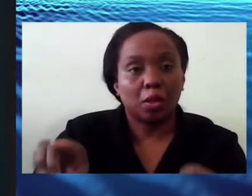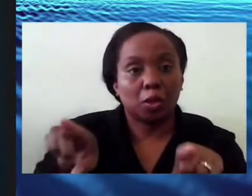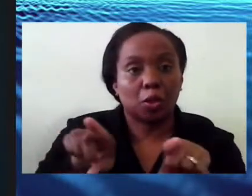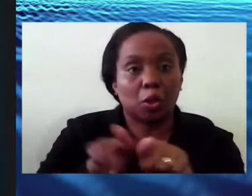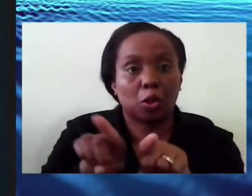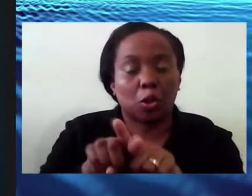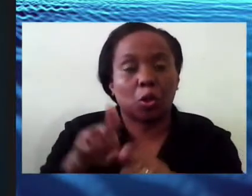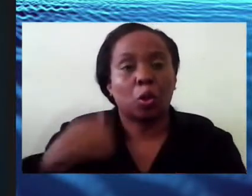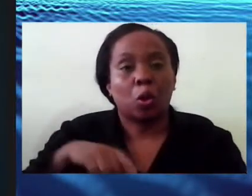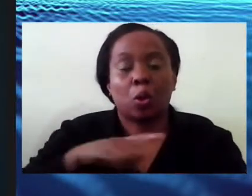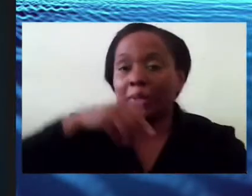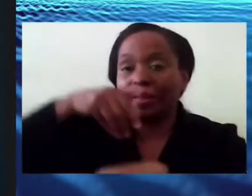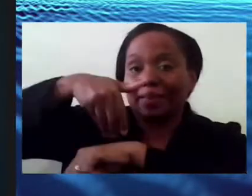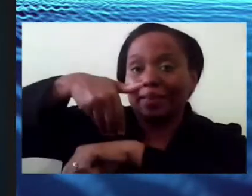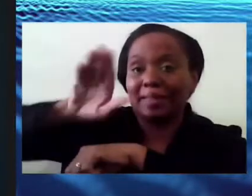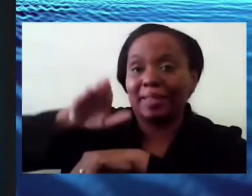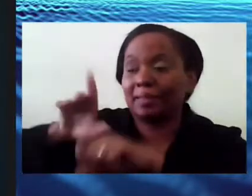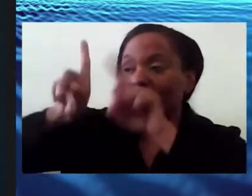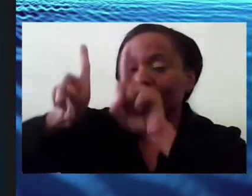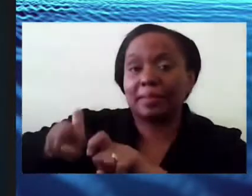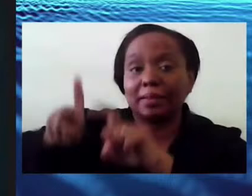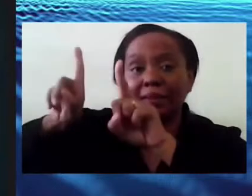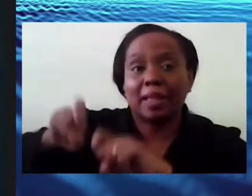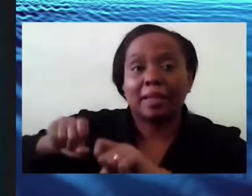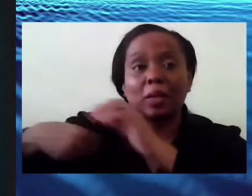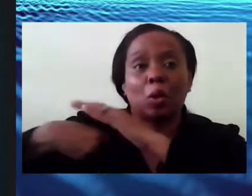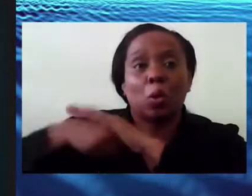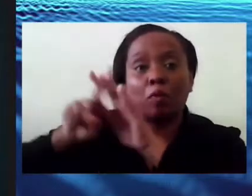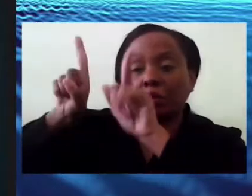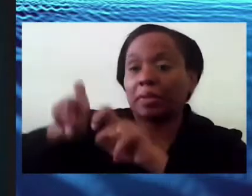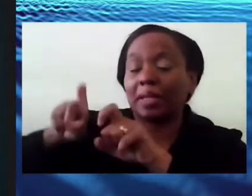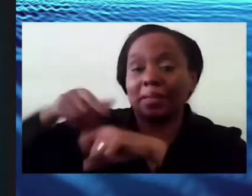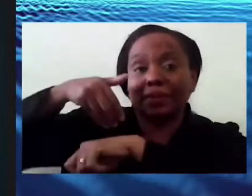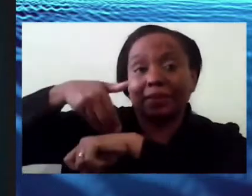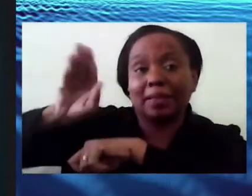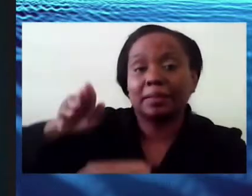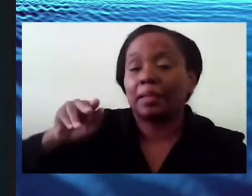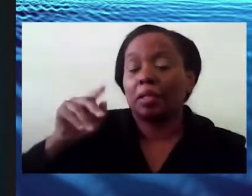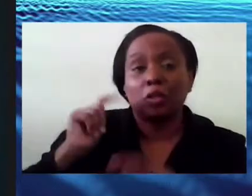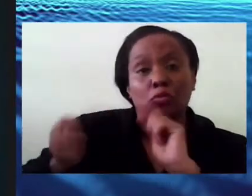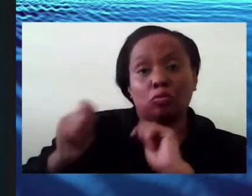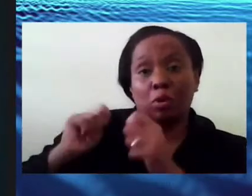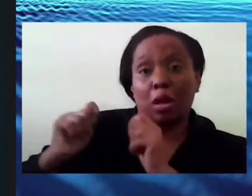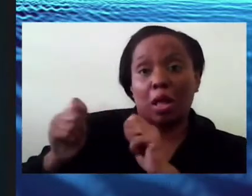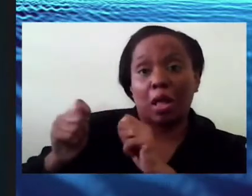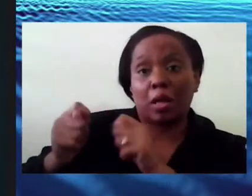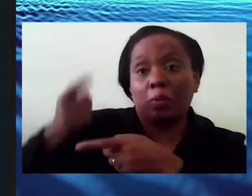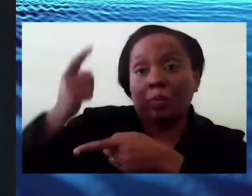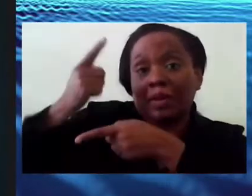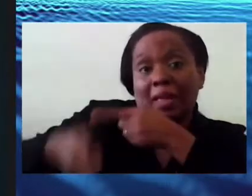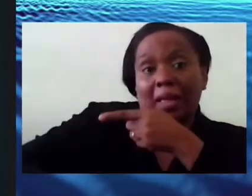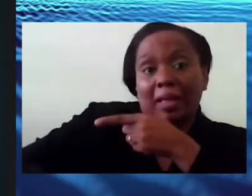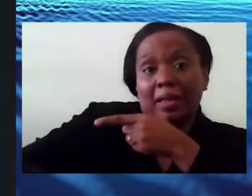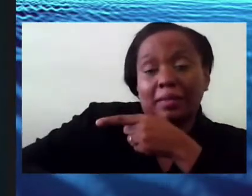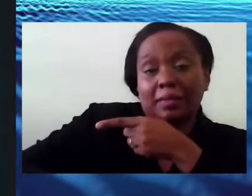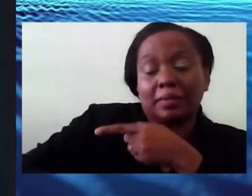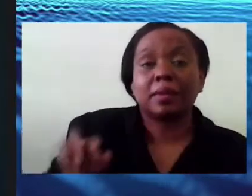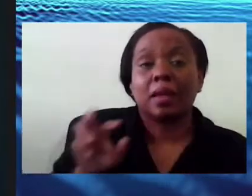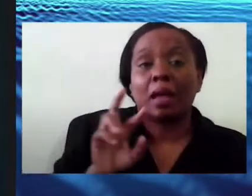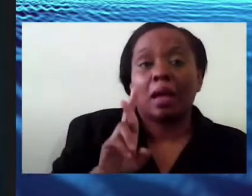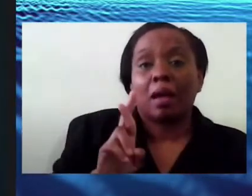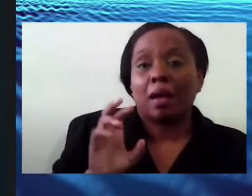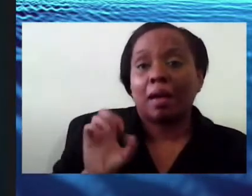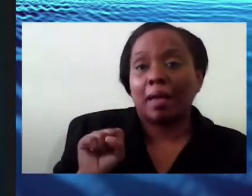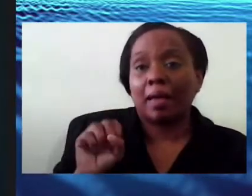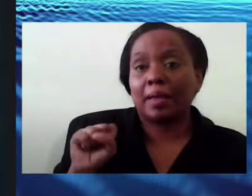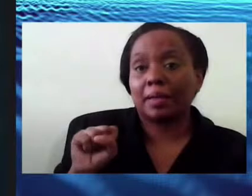the samples outside of Barbados for certain variants, we've been unable to do because the RSS plane has been grounded with the closure of the airport